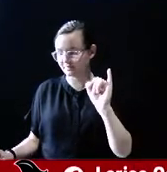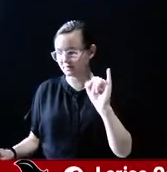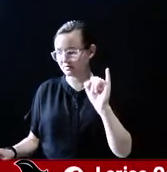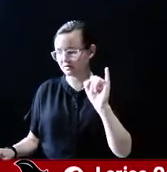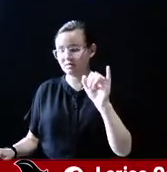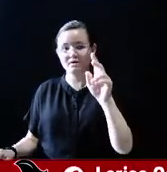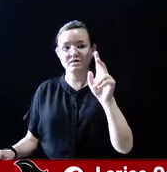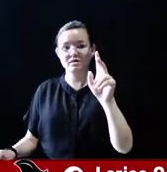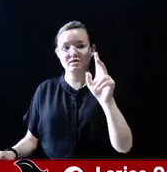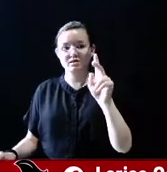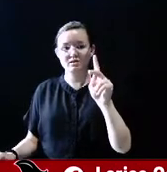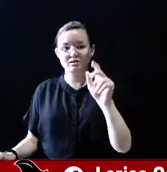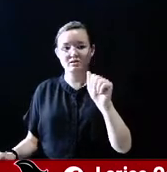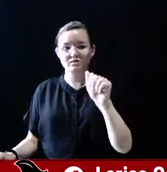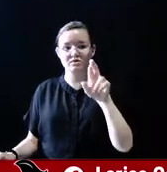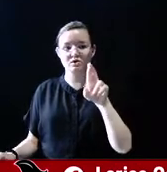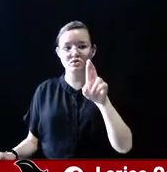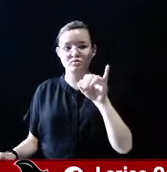Caricia Lit.